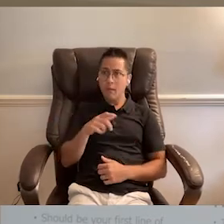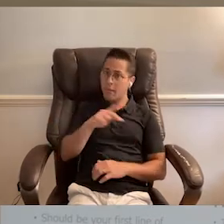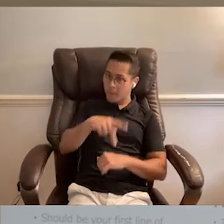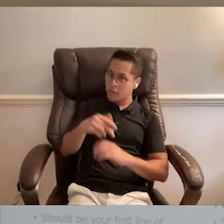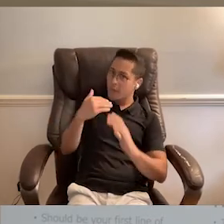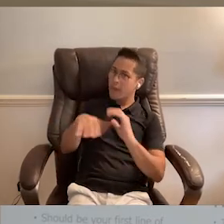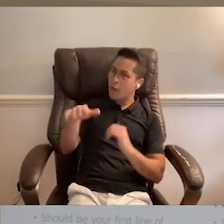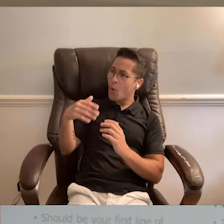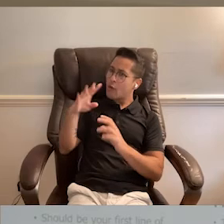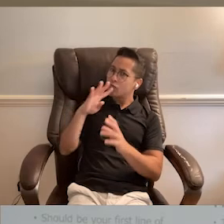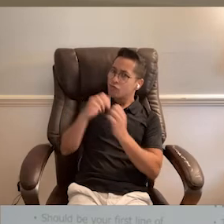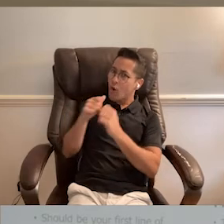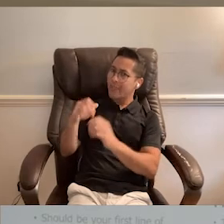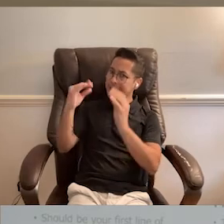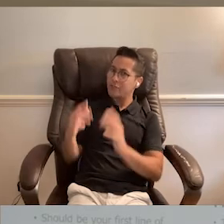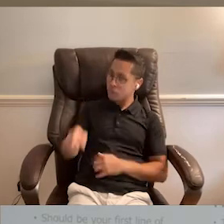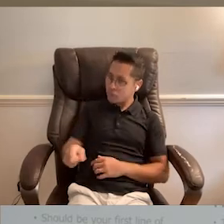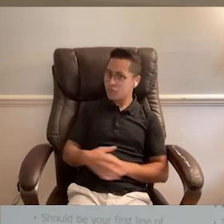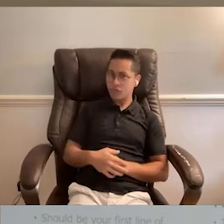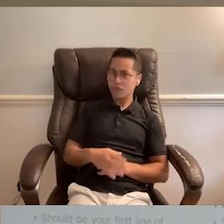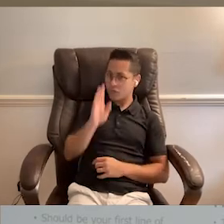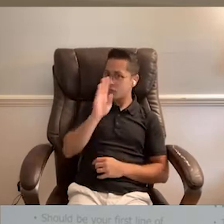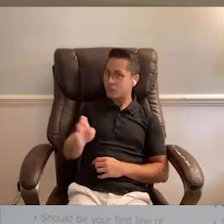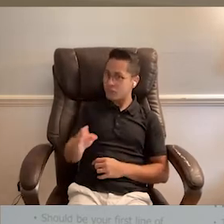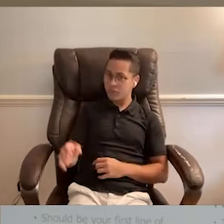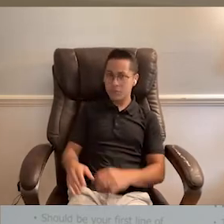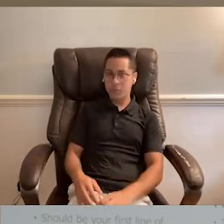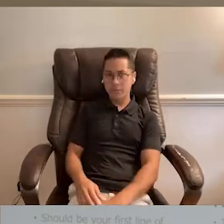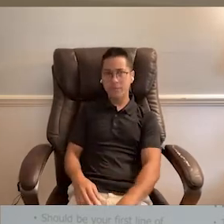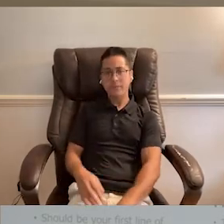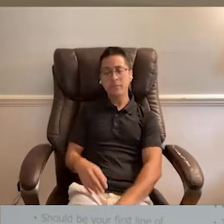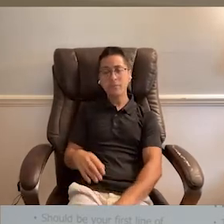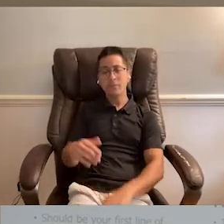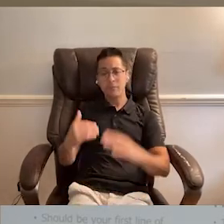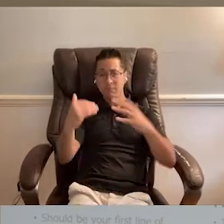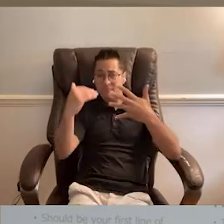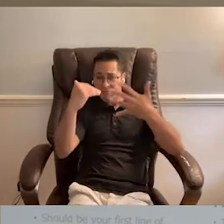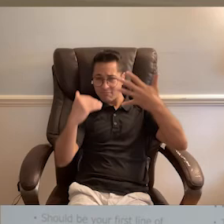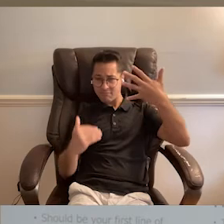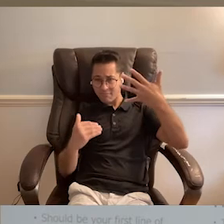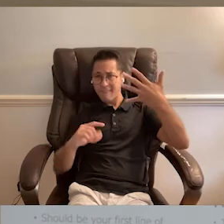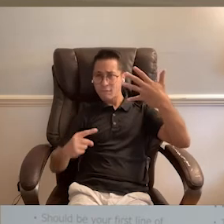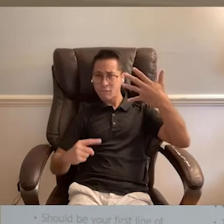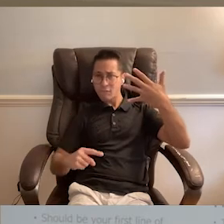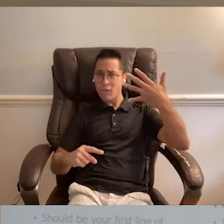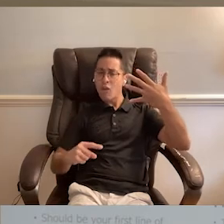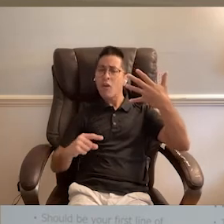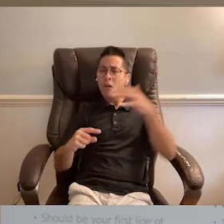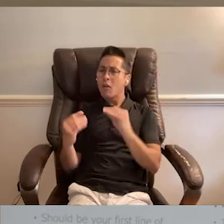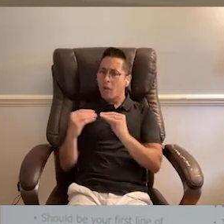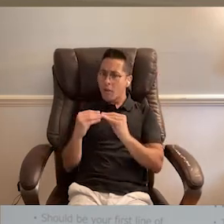teacher. You know, and again, the lower level you resolve it at, the more amicable things can